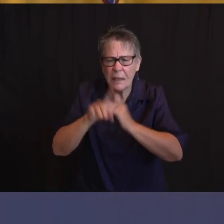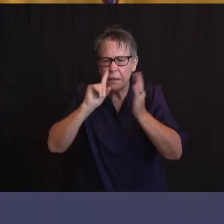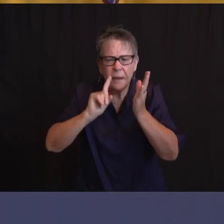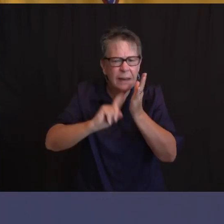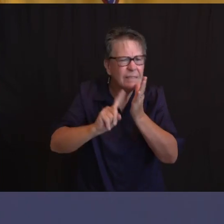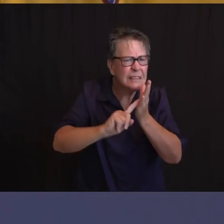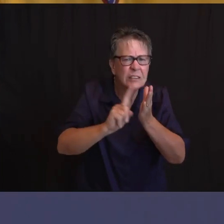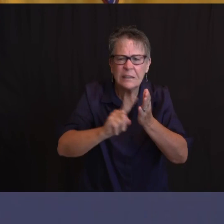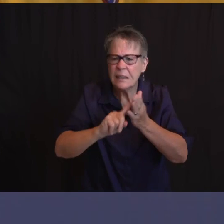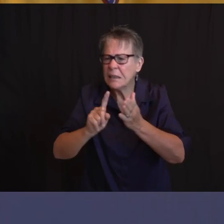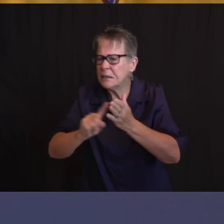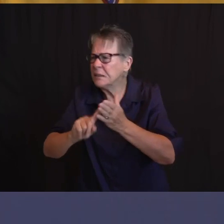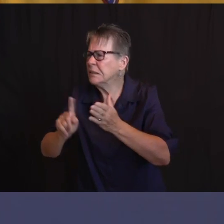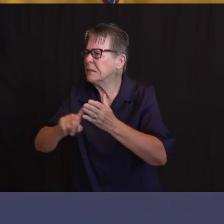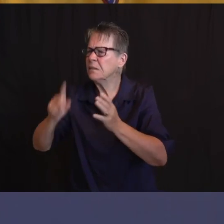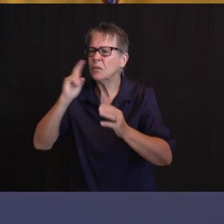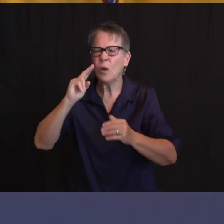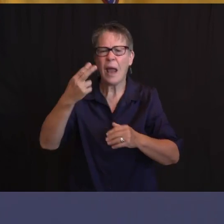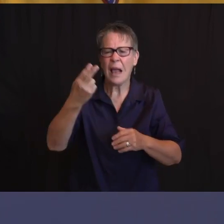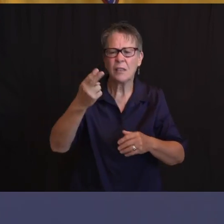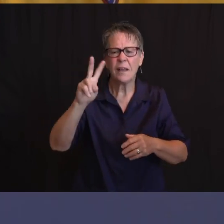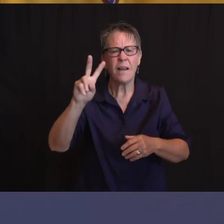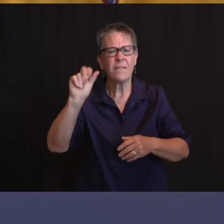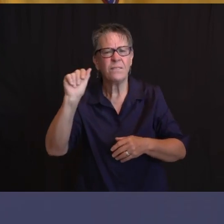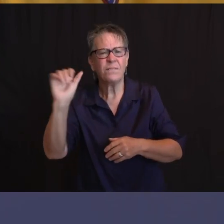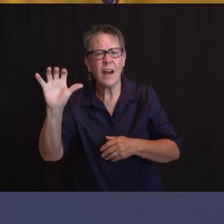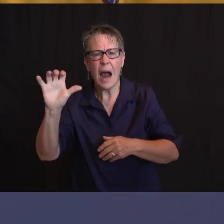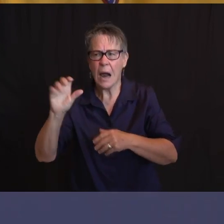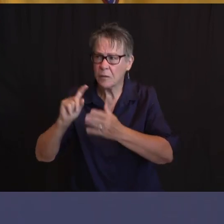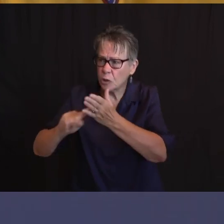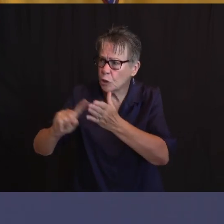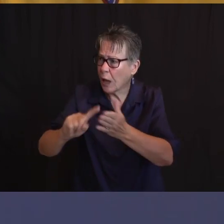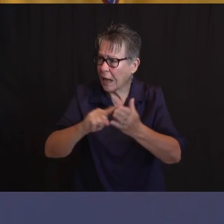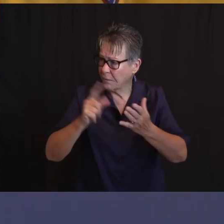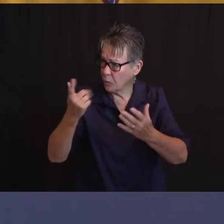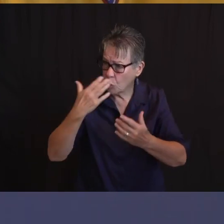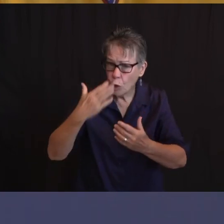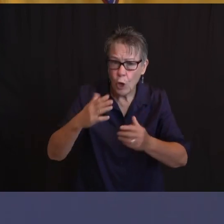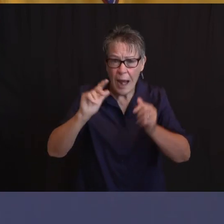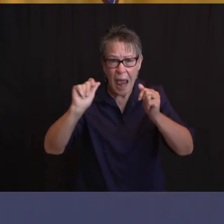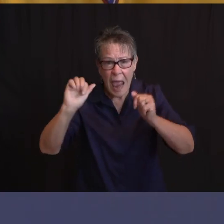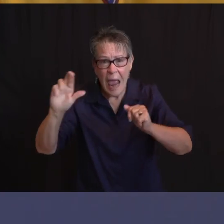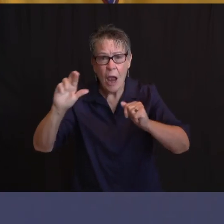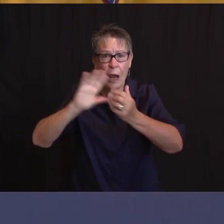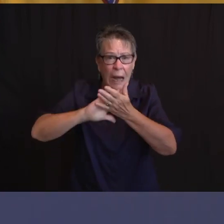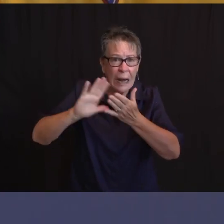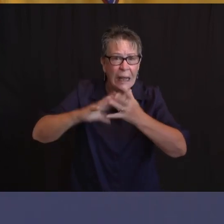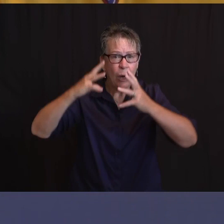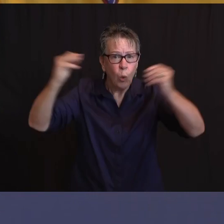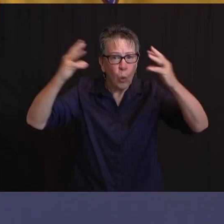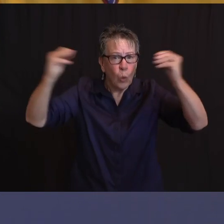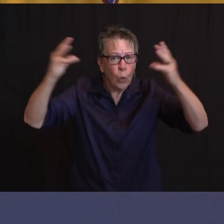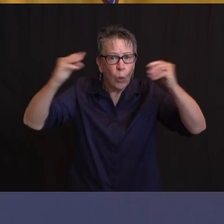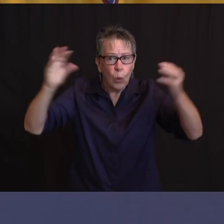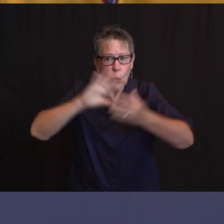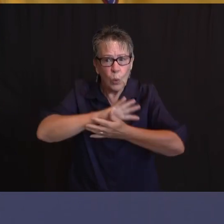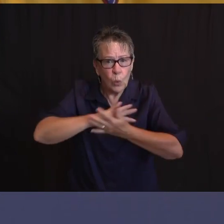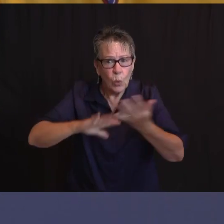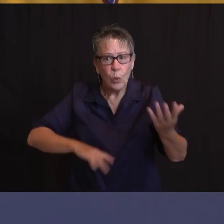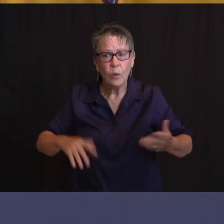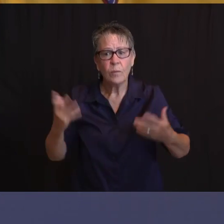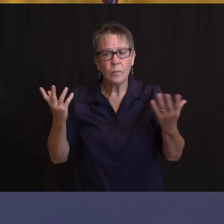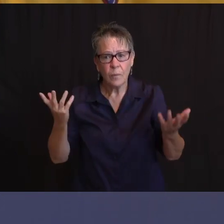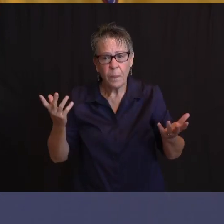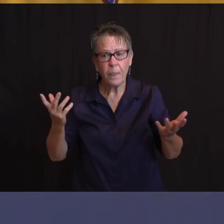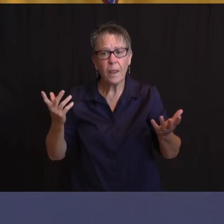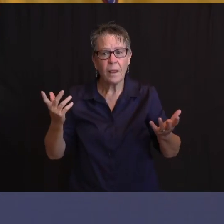for schools for in-person? And also with money tight, is there any money from the CARES Act or other funding that can be tapped to help schools